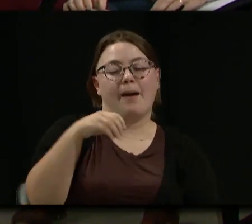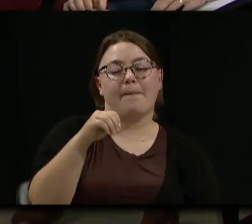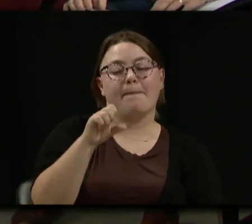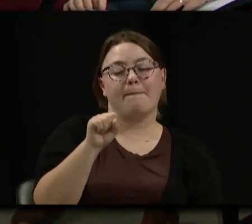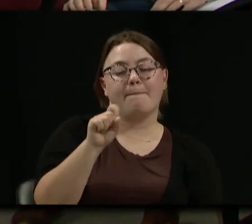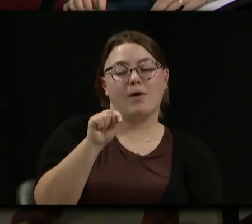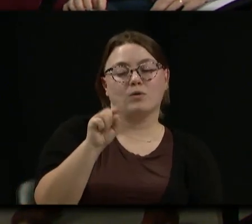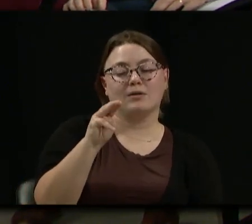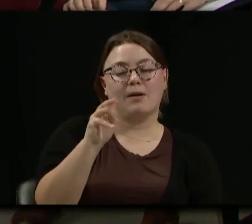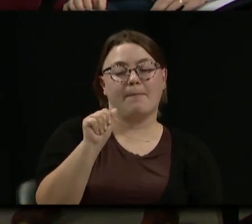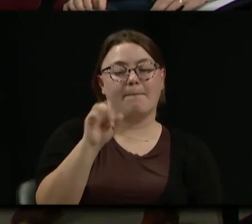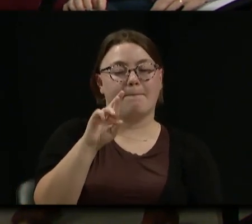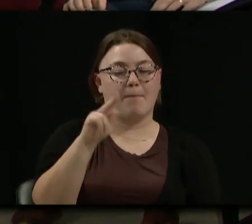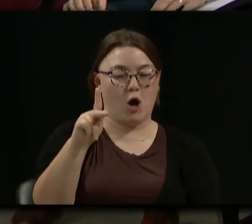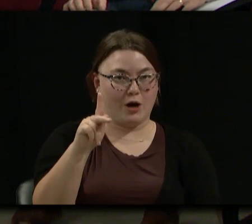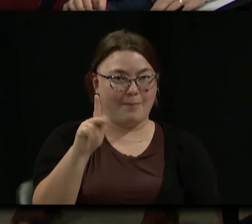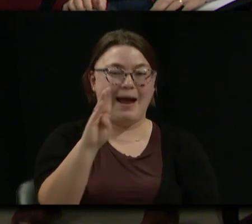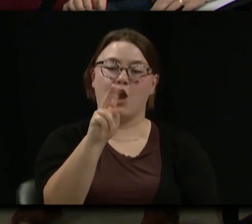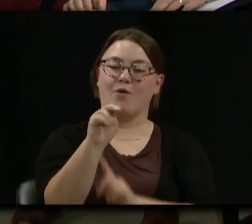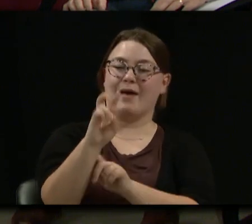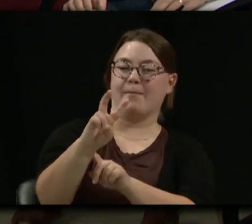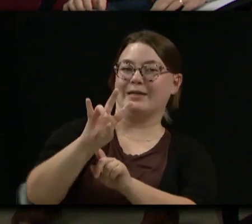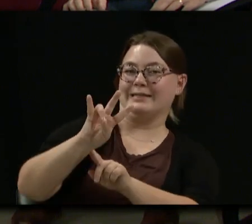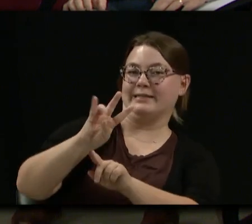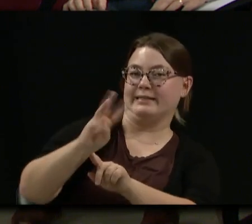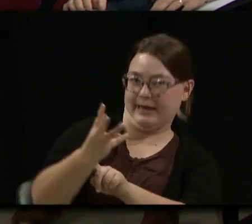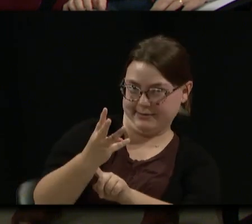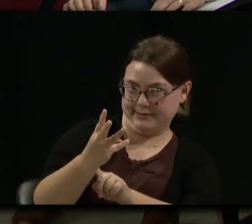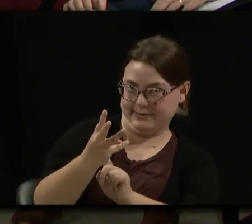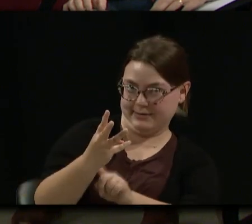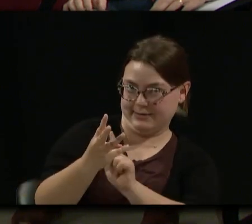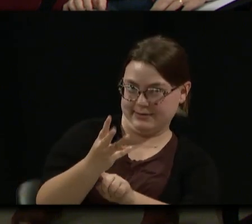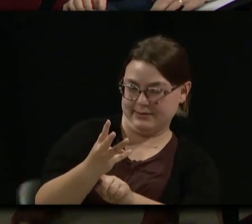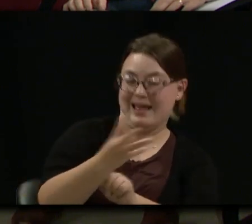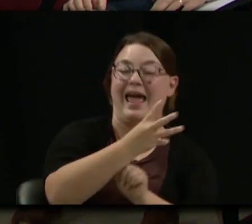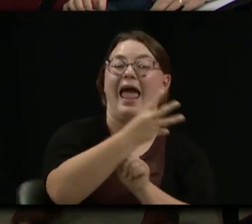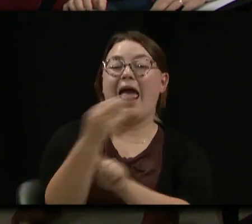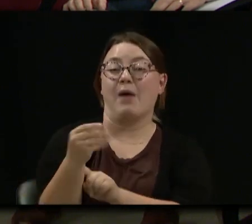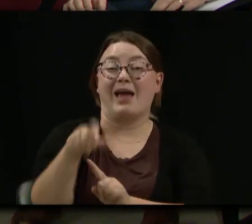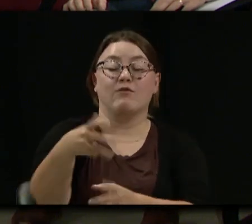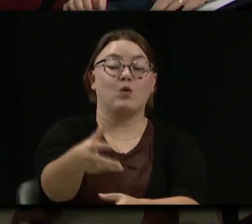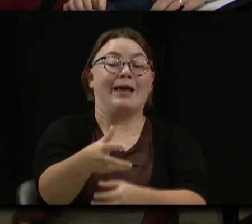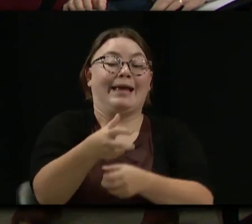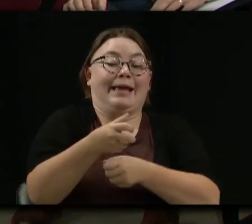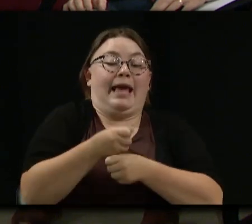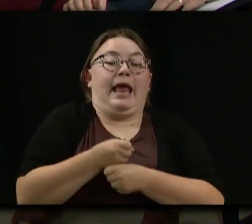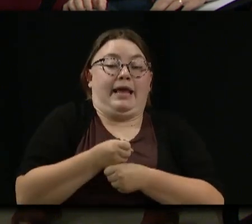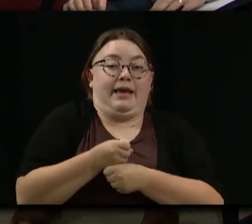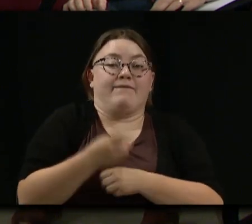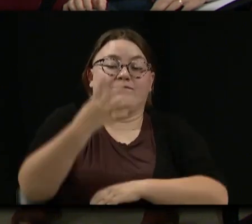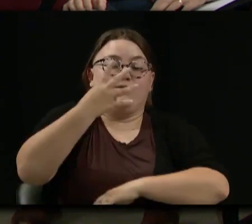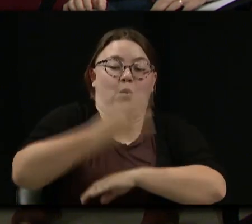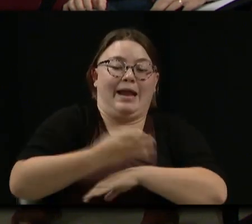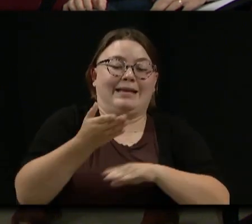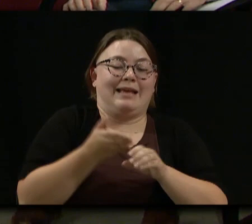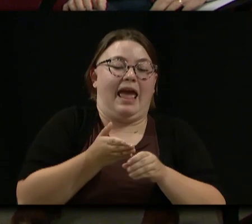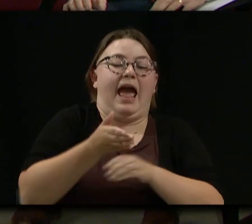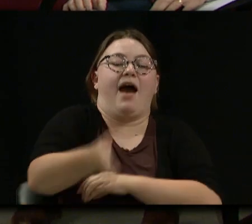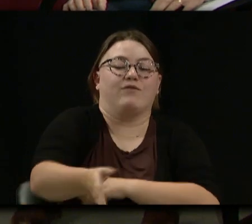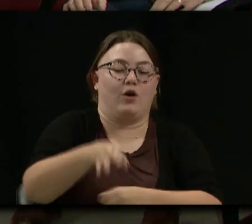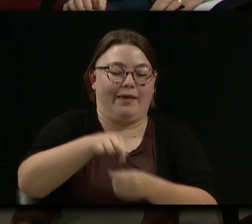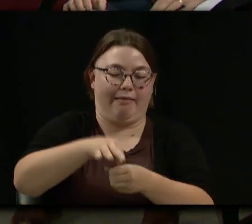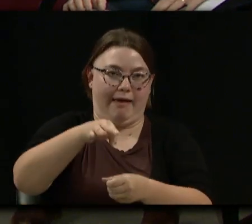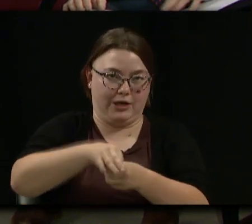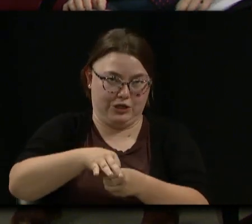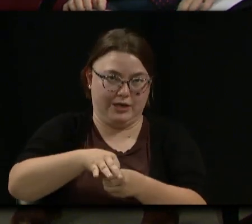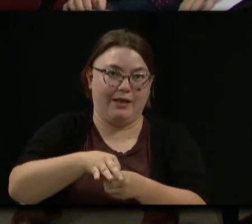it's November 6th. And we have to receive it. That's one of the other changes by 4 days after the election. So we have to receive it